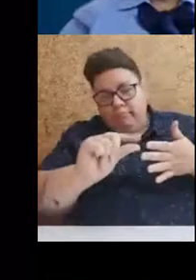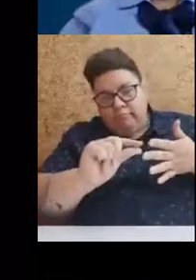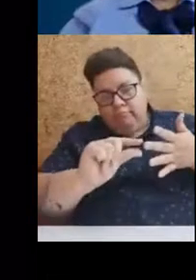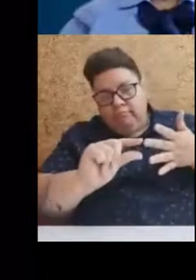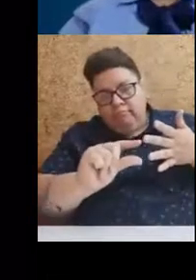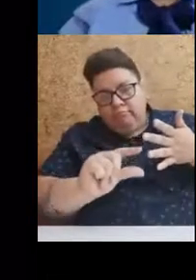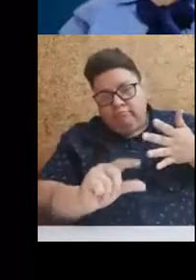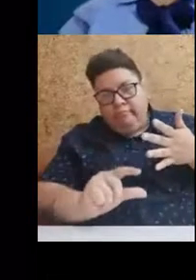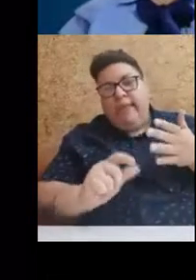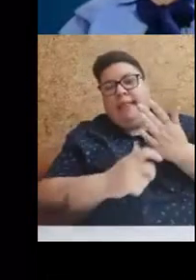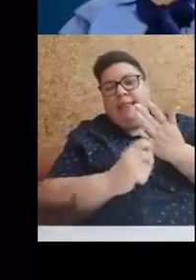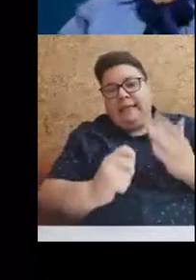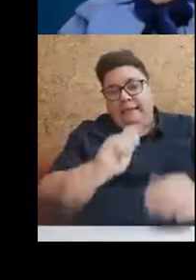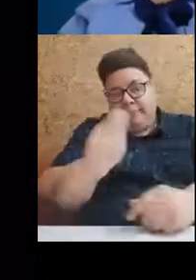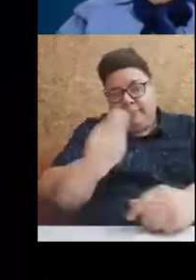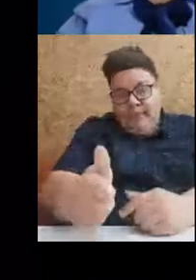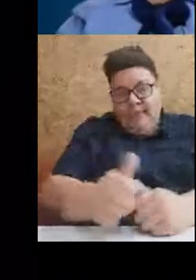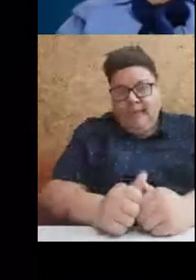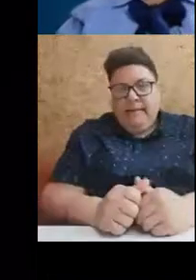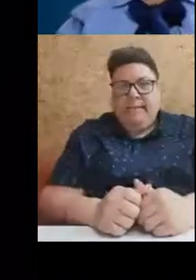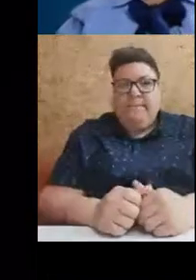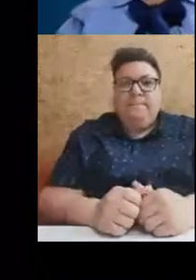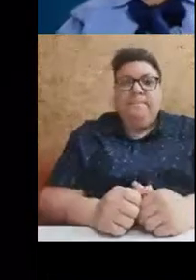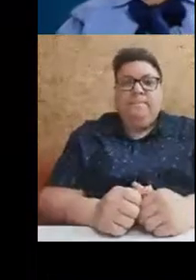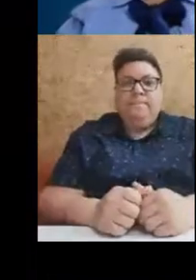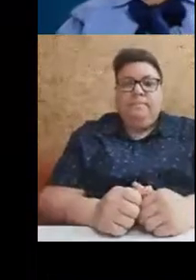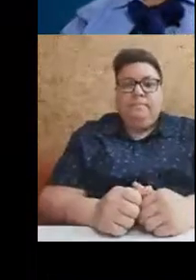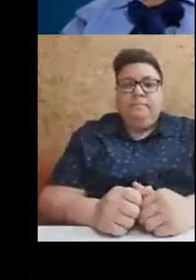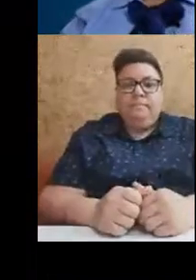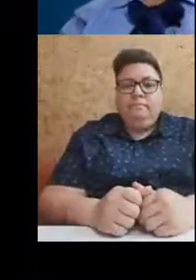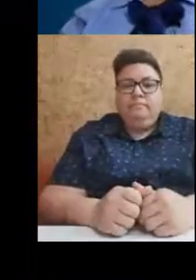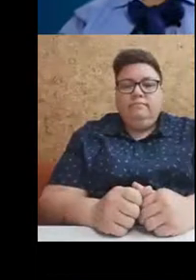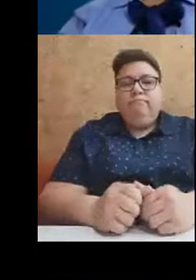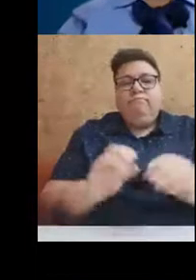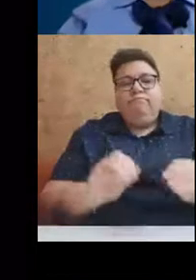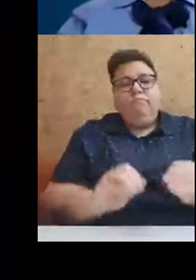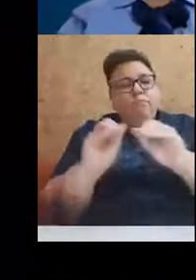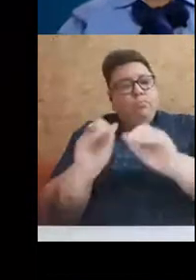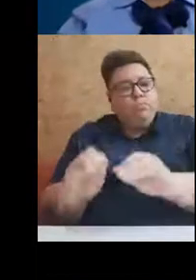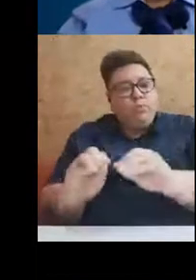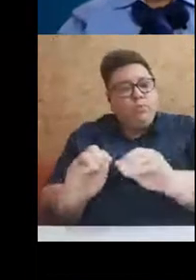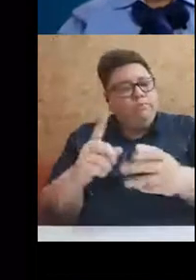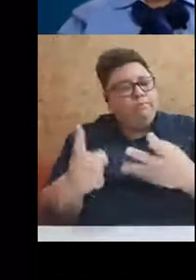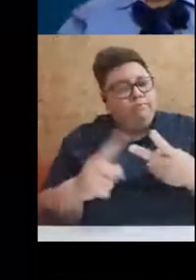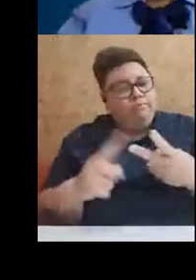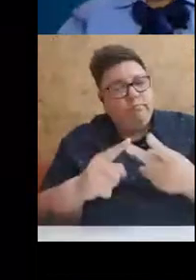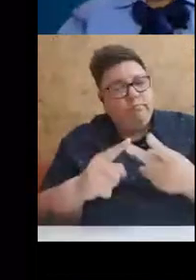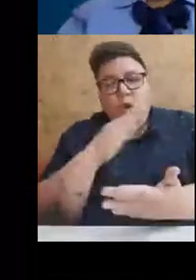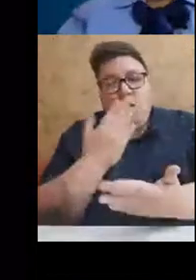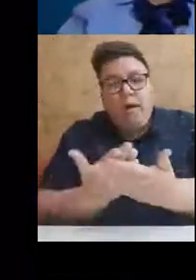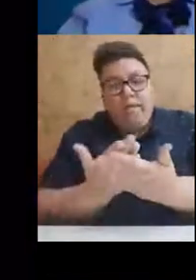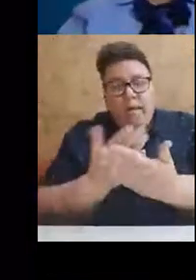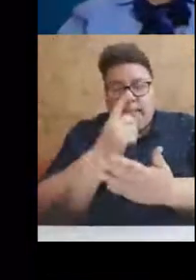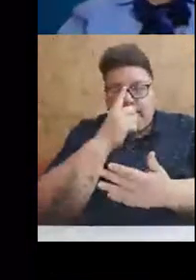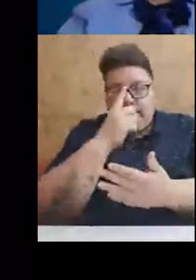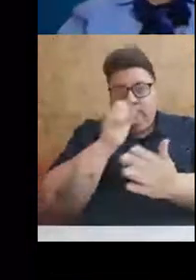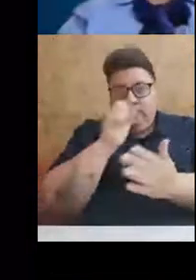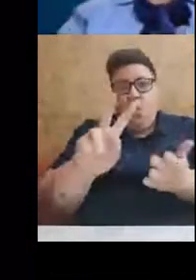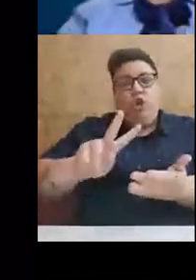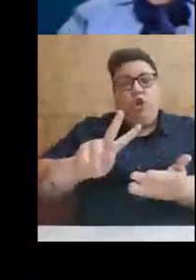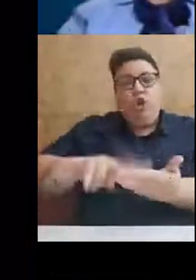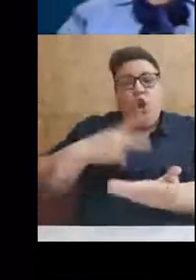tax. I'm going to move over to the next one that we offer. That will be your turnover tax. Now, turnover